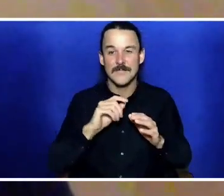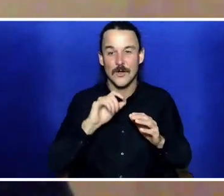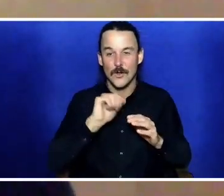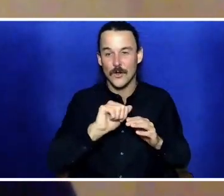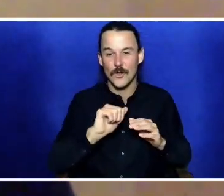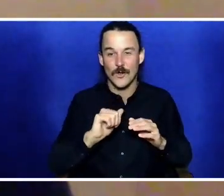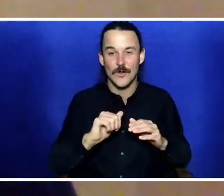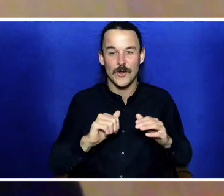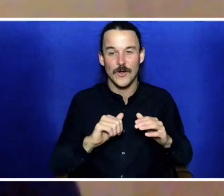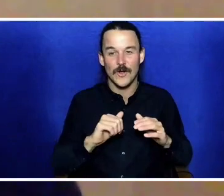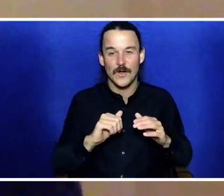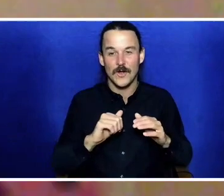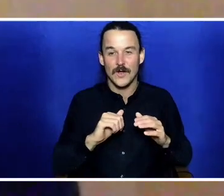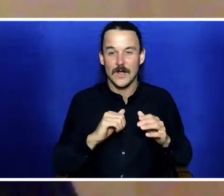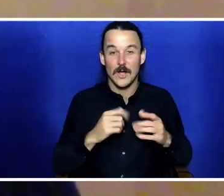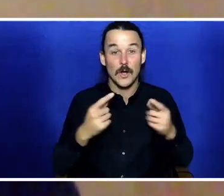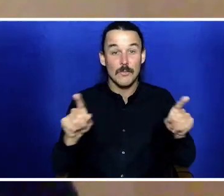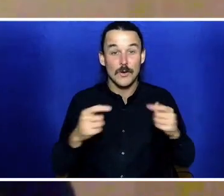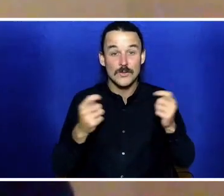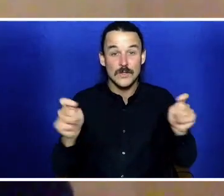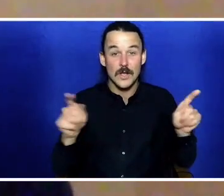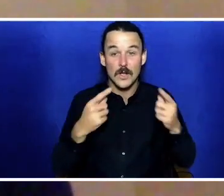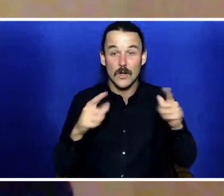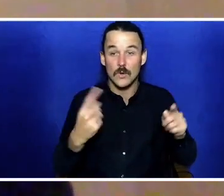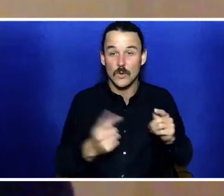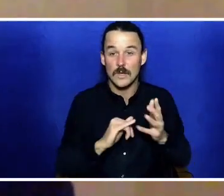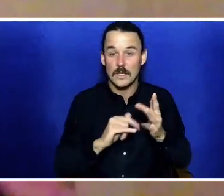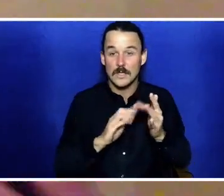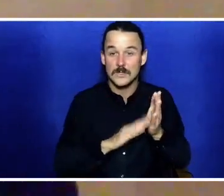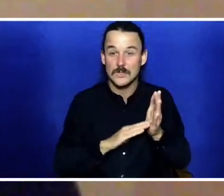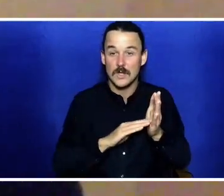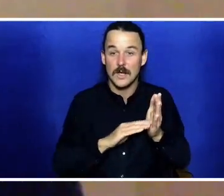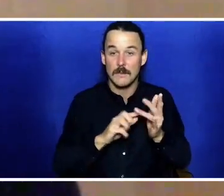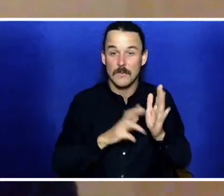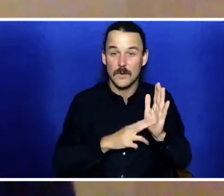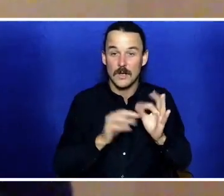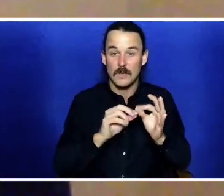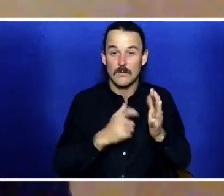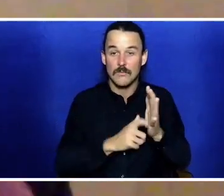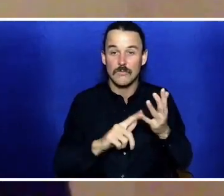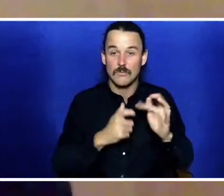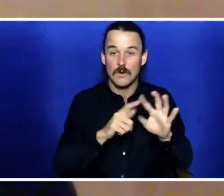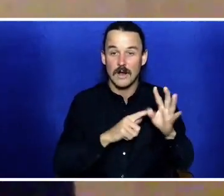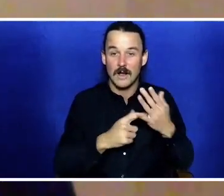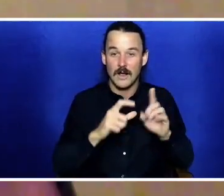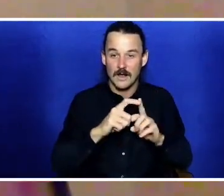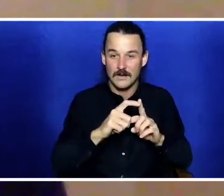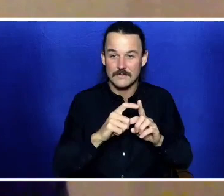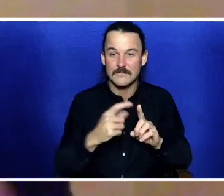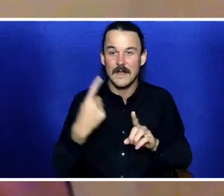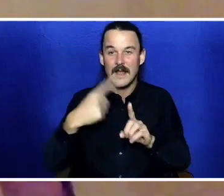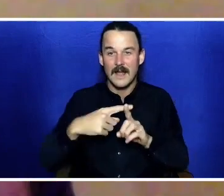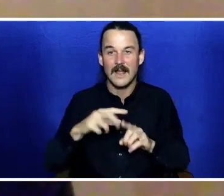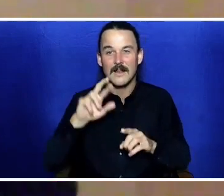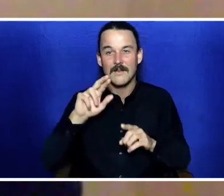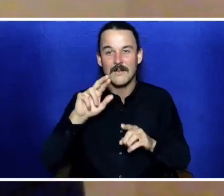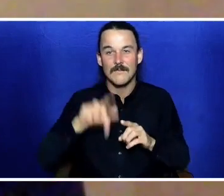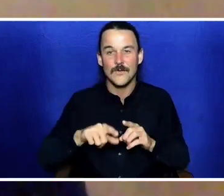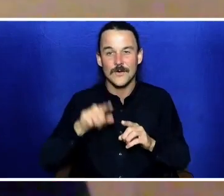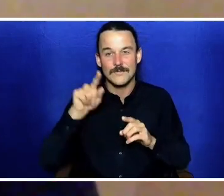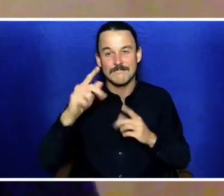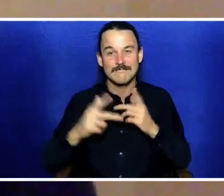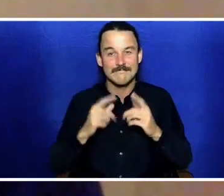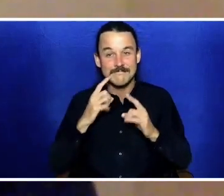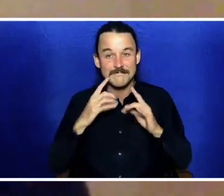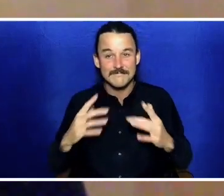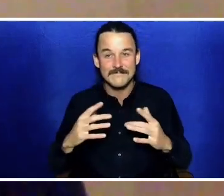Griffiths. What those teams have done is preserve the economy and simplicity and compression